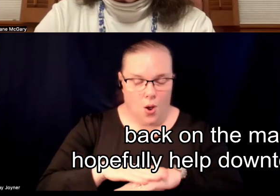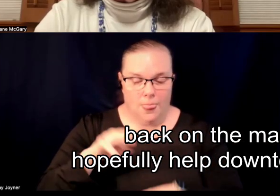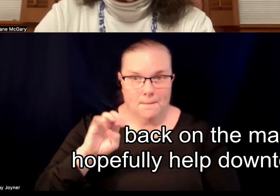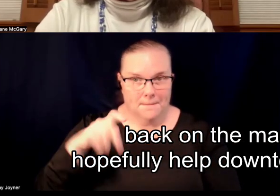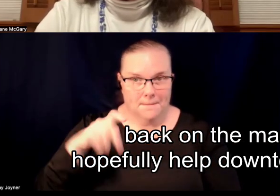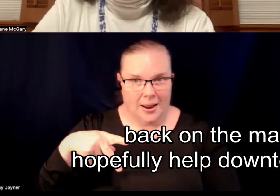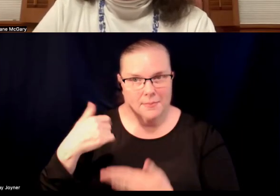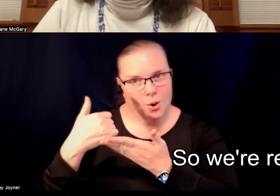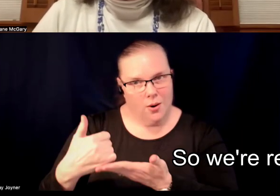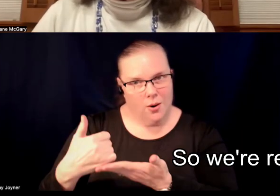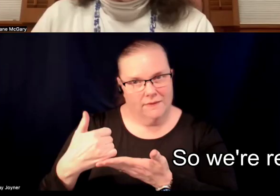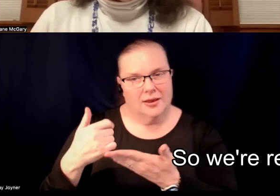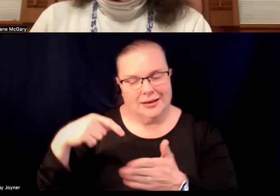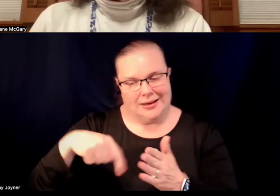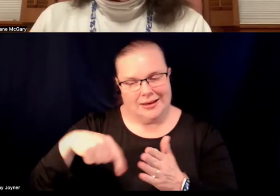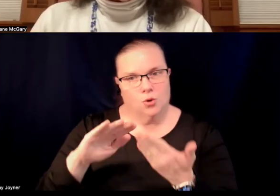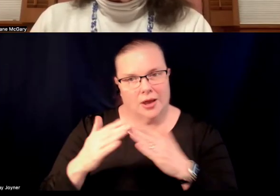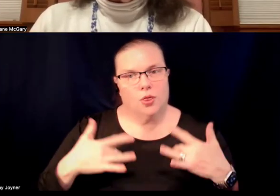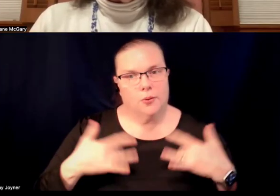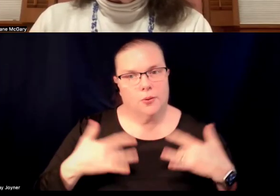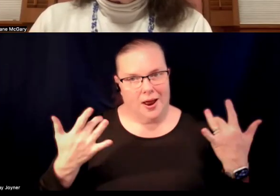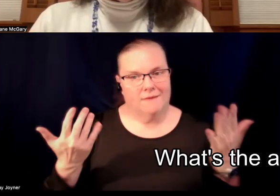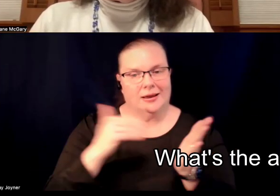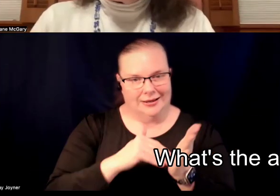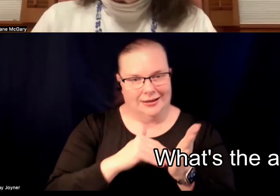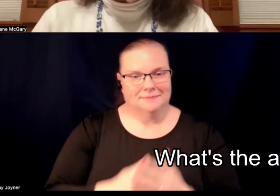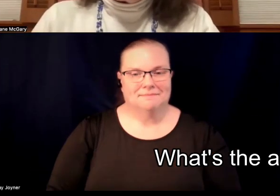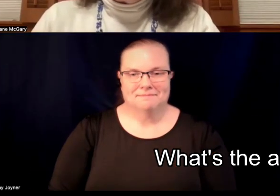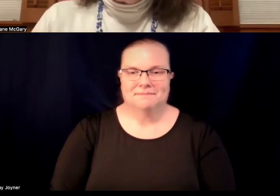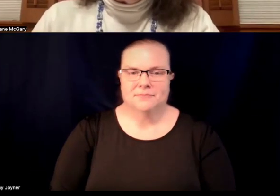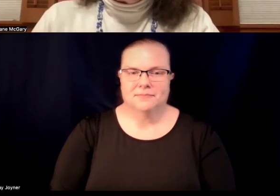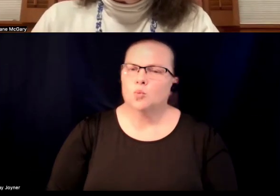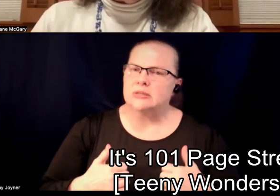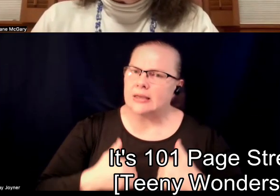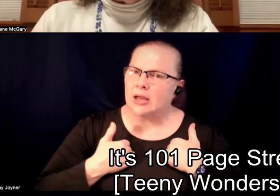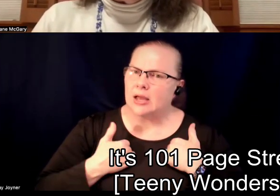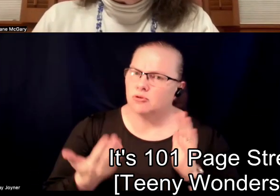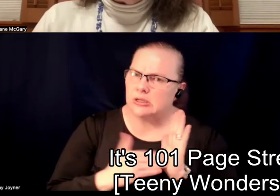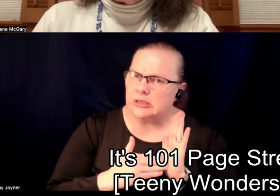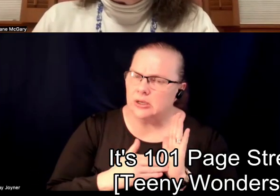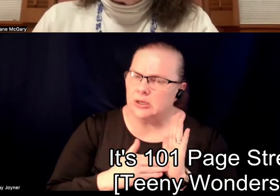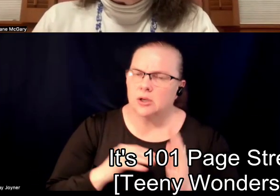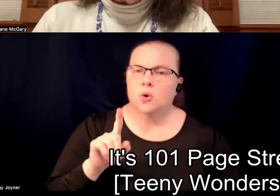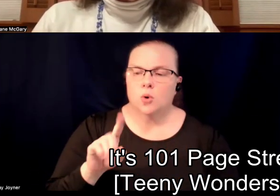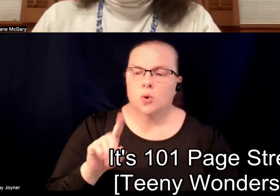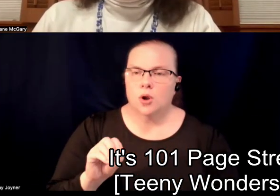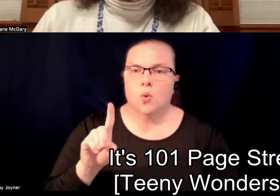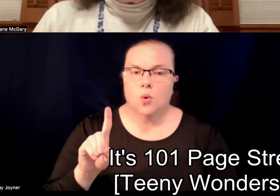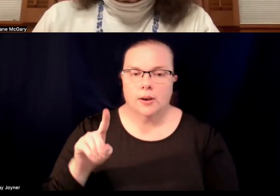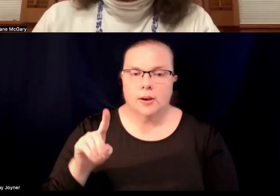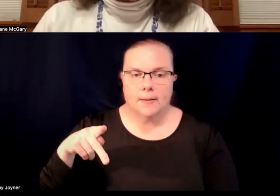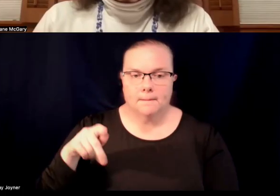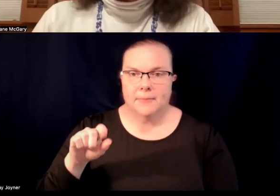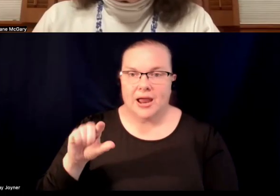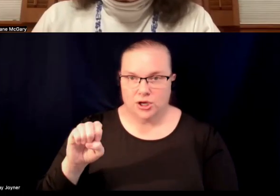downtown thrive once again. So we're That's really excited. what's the address again? It's 101 Page Street in Ah, Lowell,